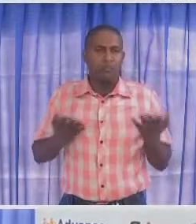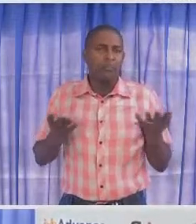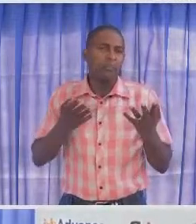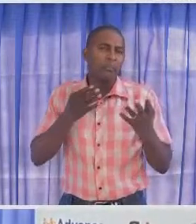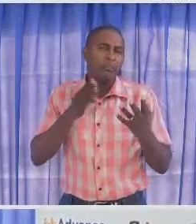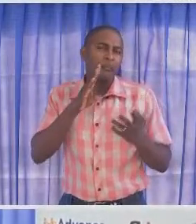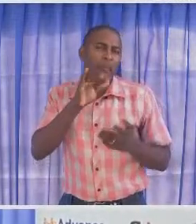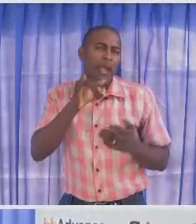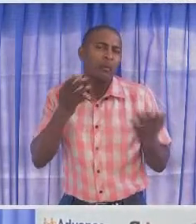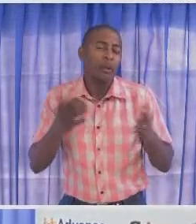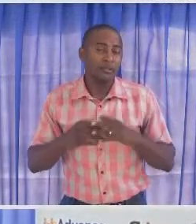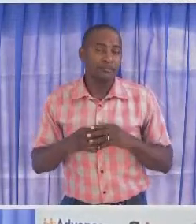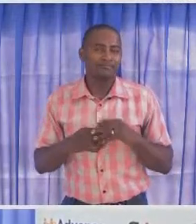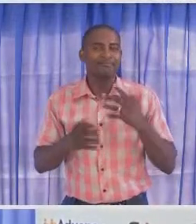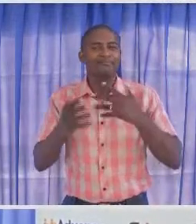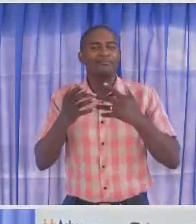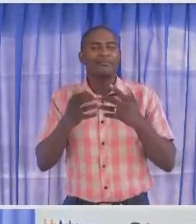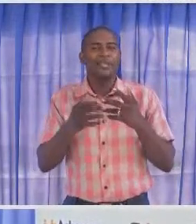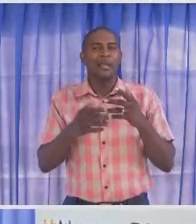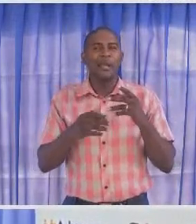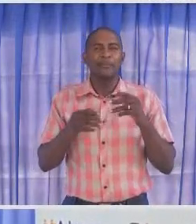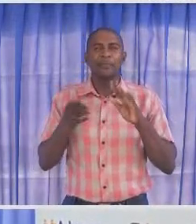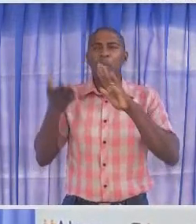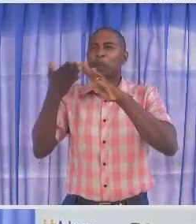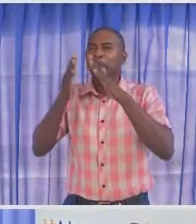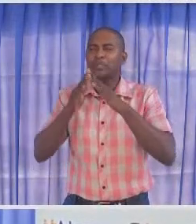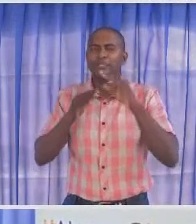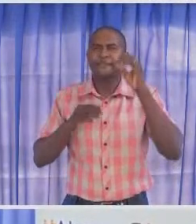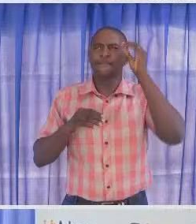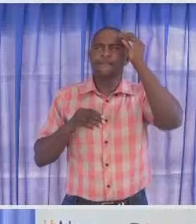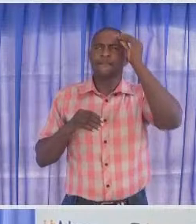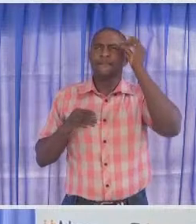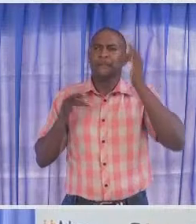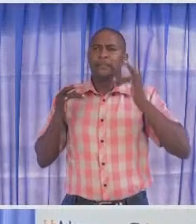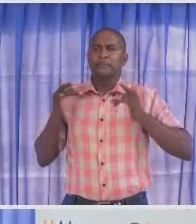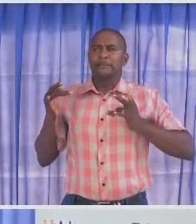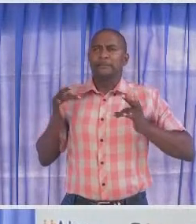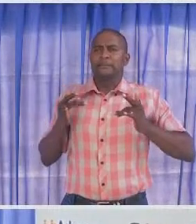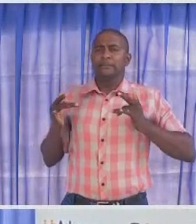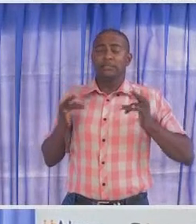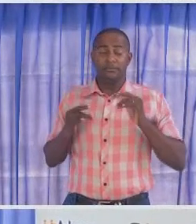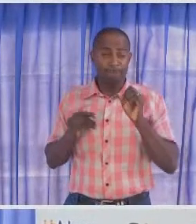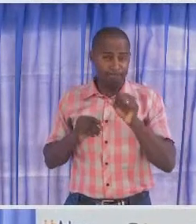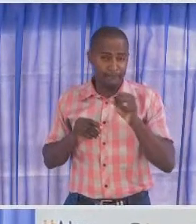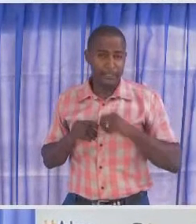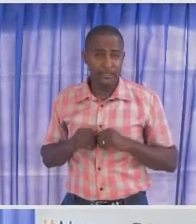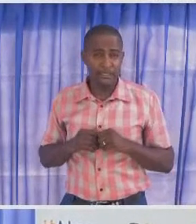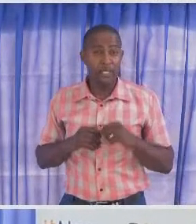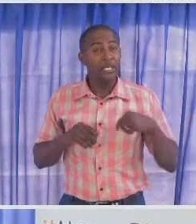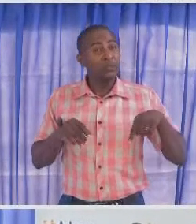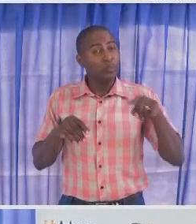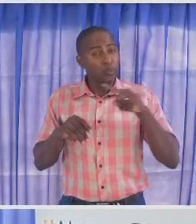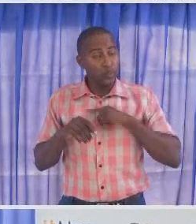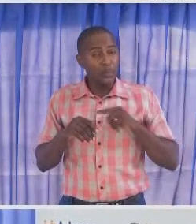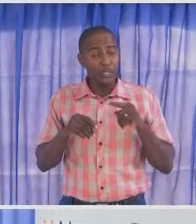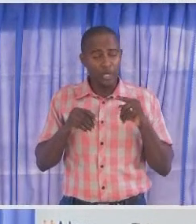social concerns in whatever we do. So although we are getting into